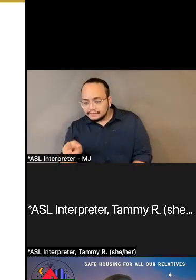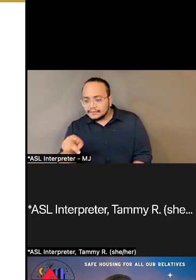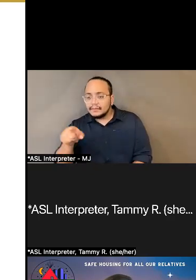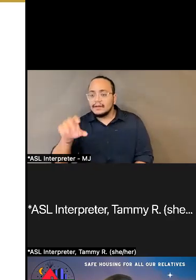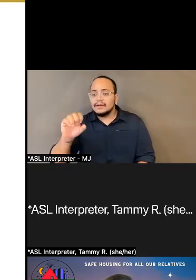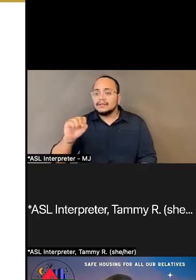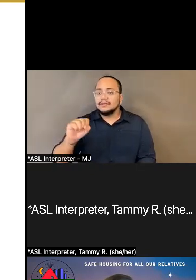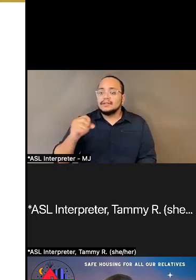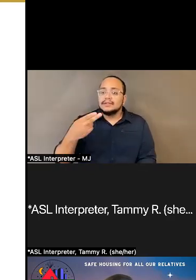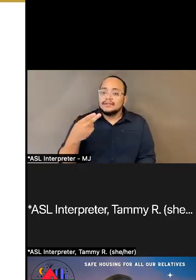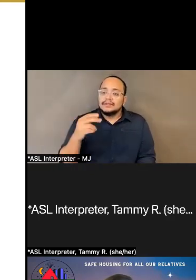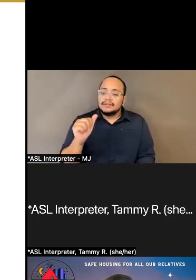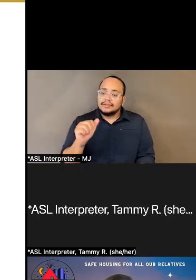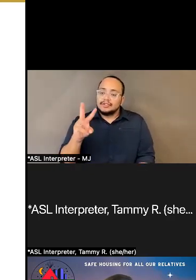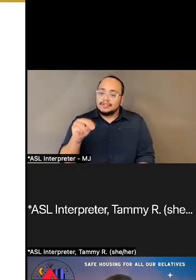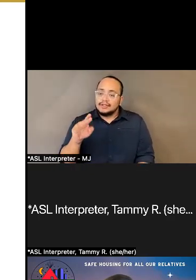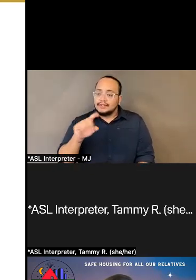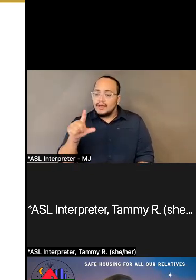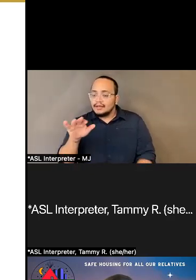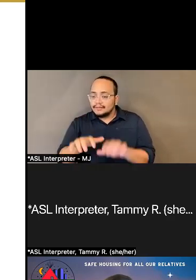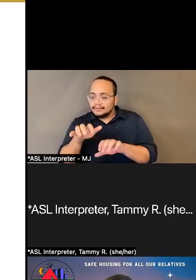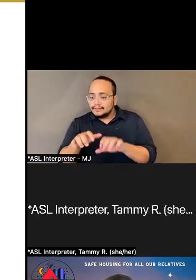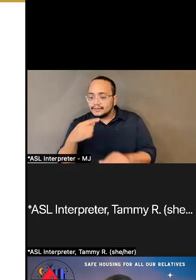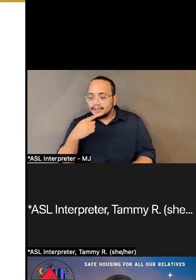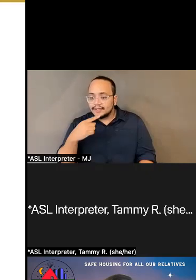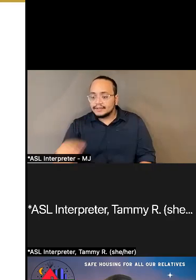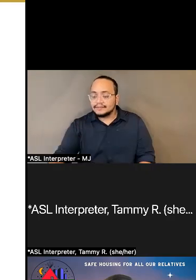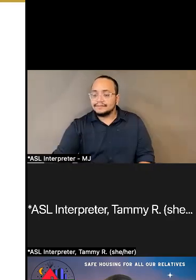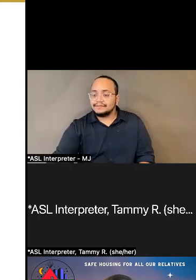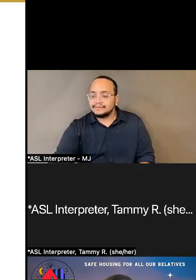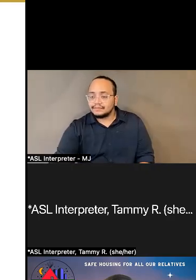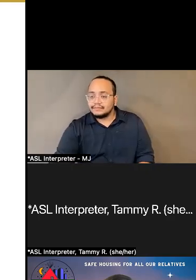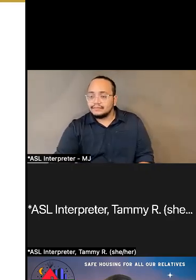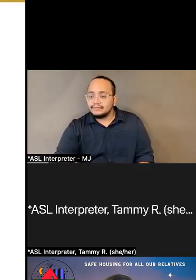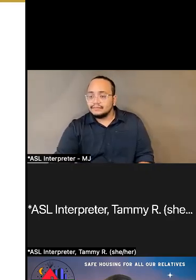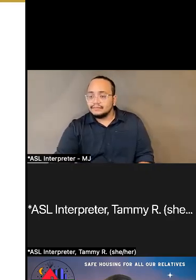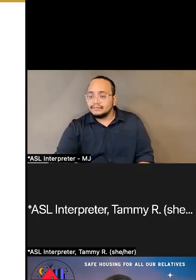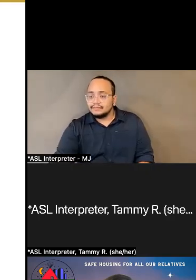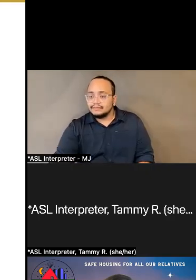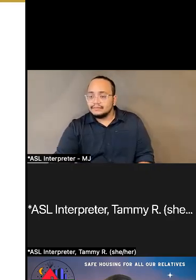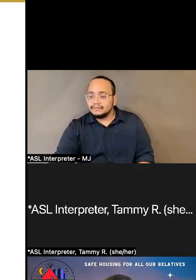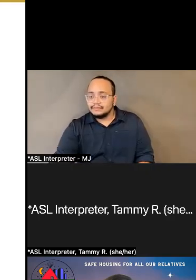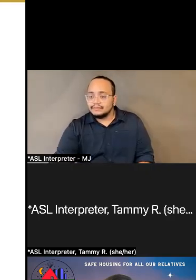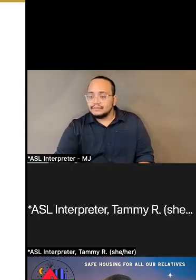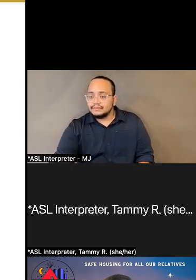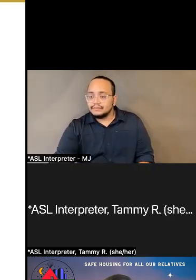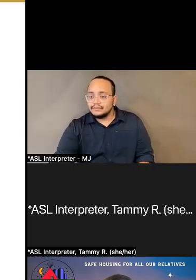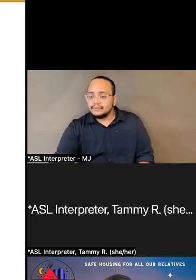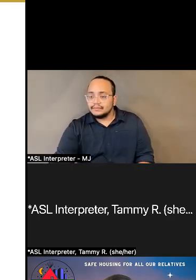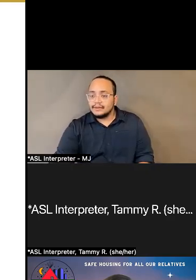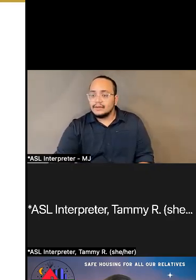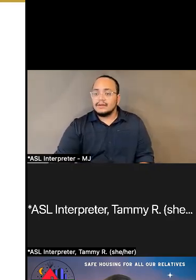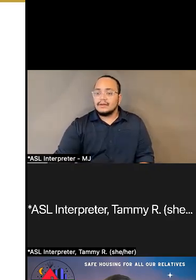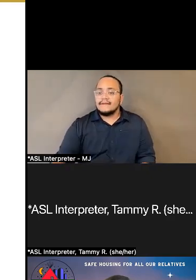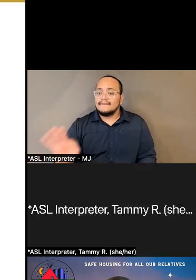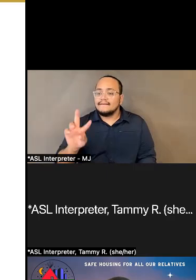into the chat as well, that the FIPSA program has lifted up the need for research and evaluation funding so that we can update the